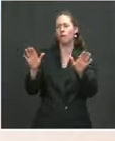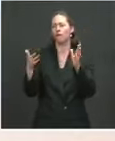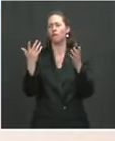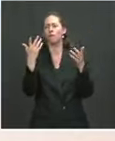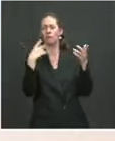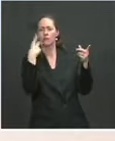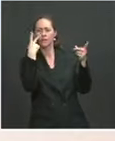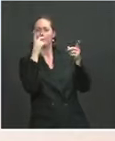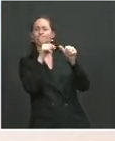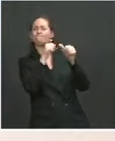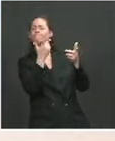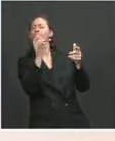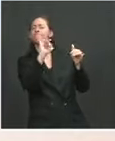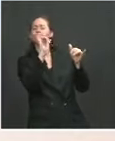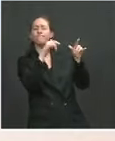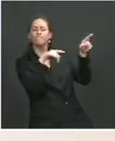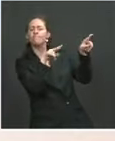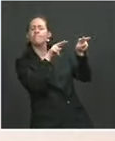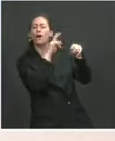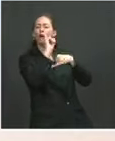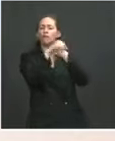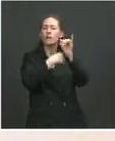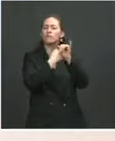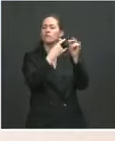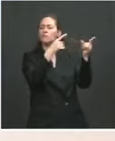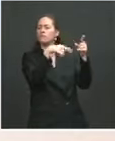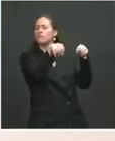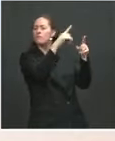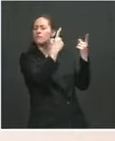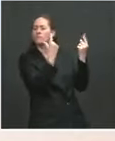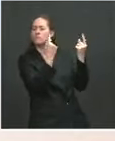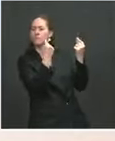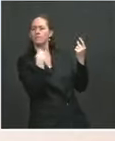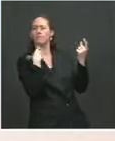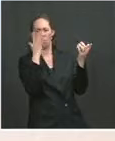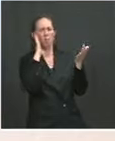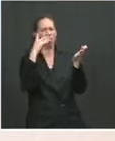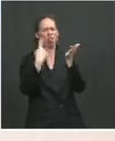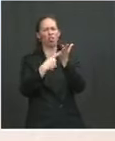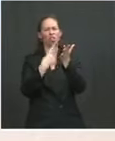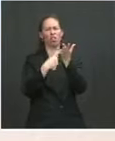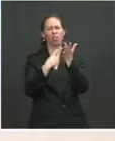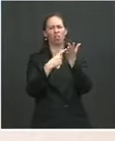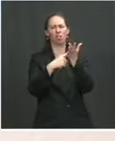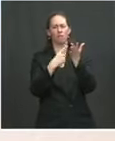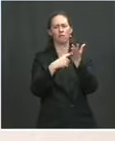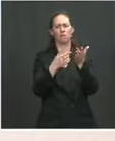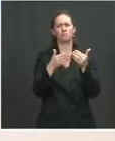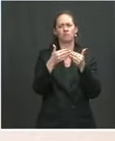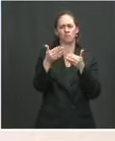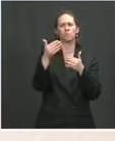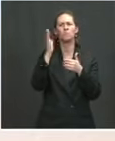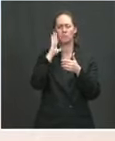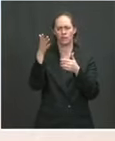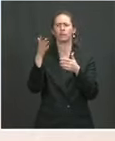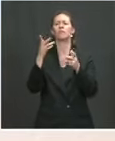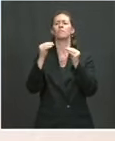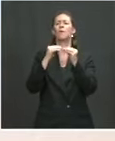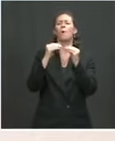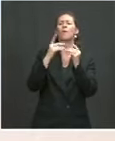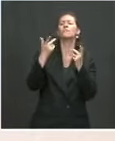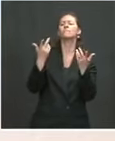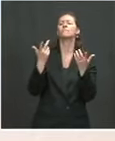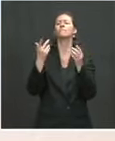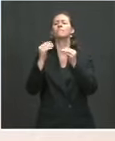of discussion, I should say, of the president's foreign trip, expanding cryptocurrency analysis, which we know is a factor given so many